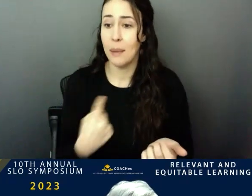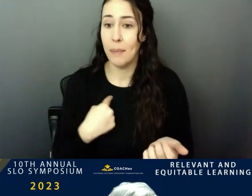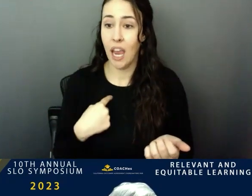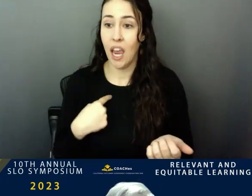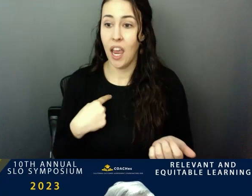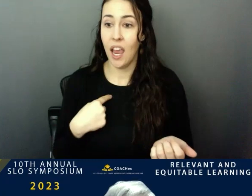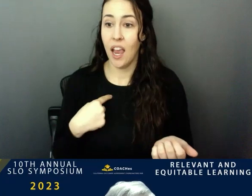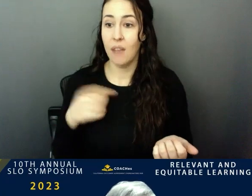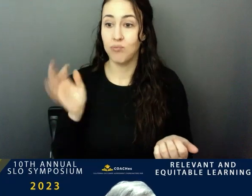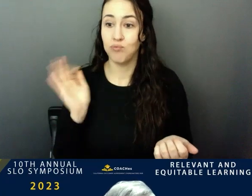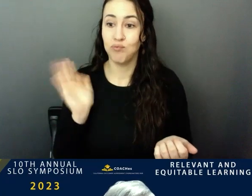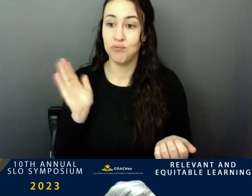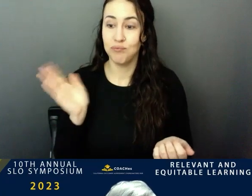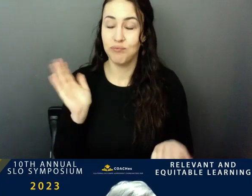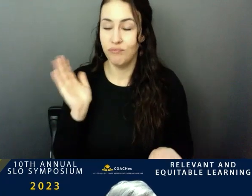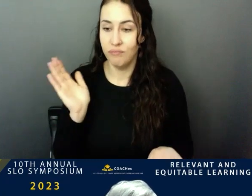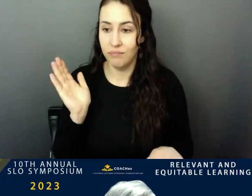talking. So.